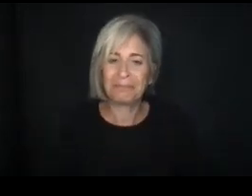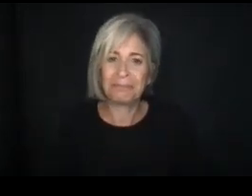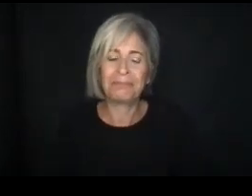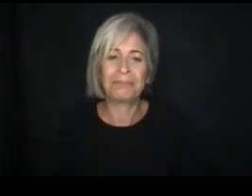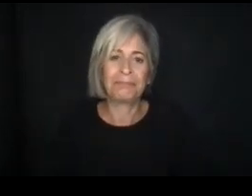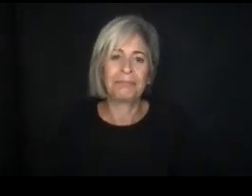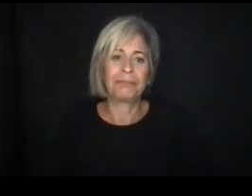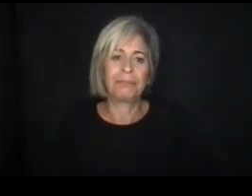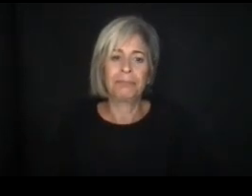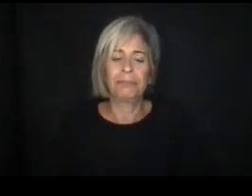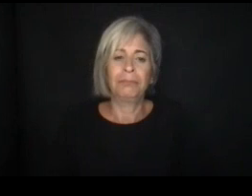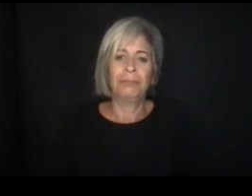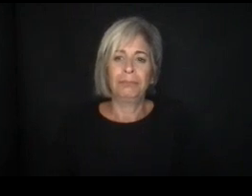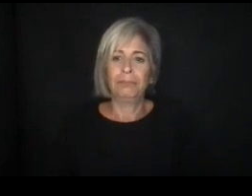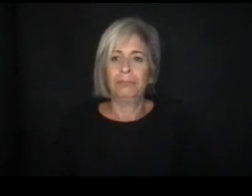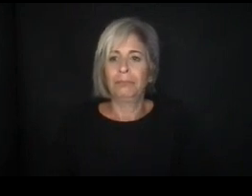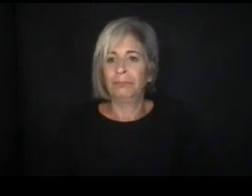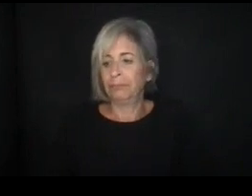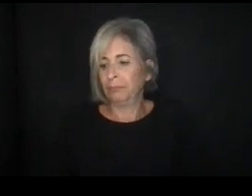Next slide, please.